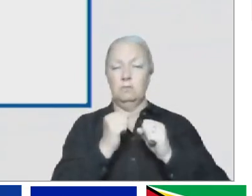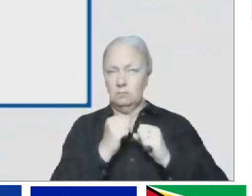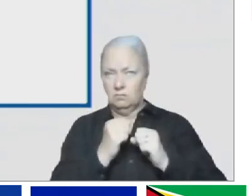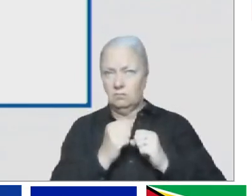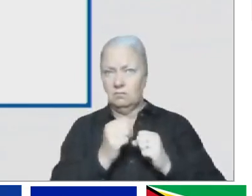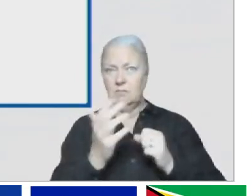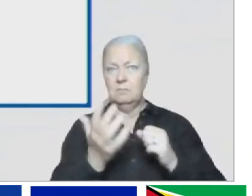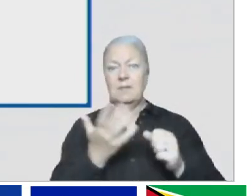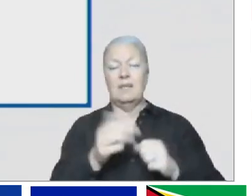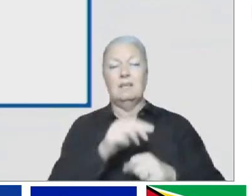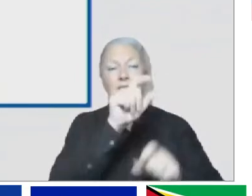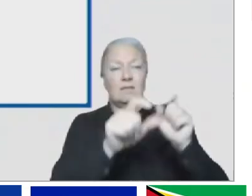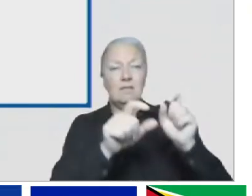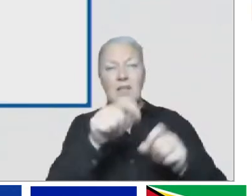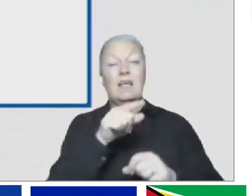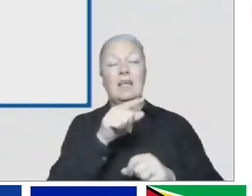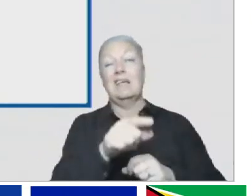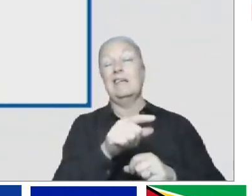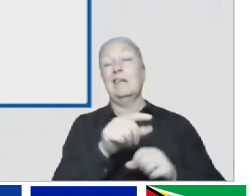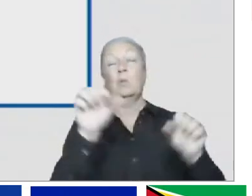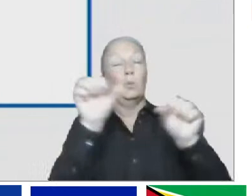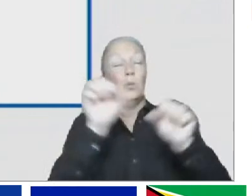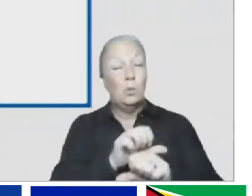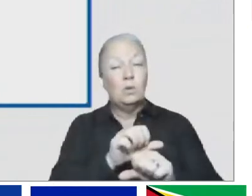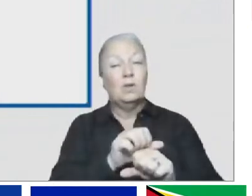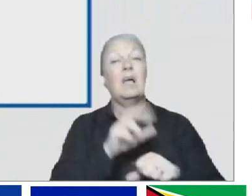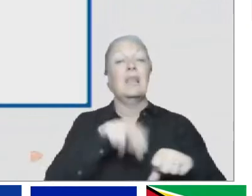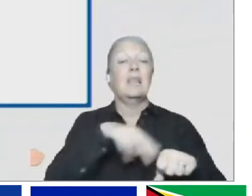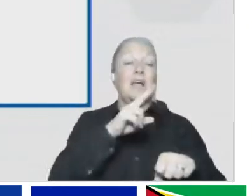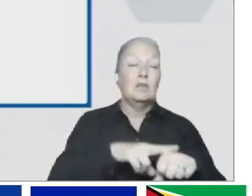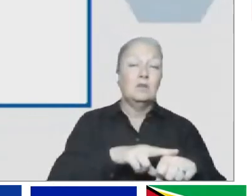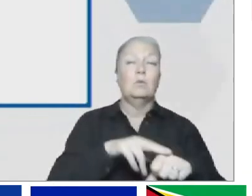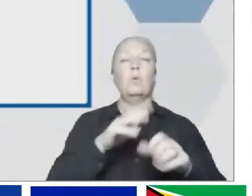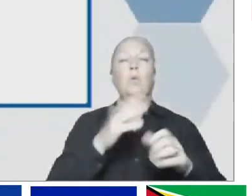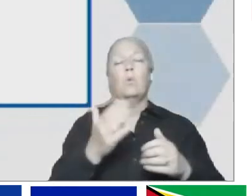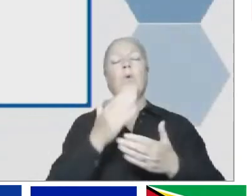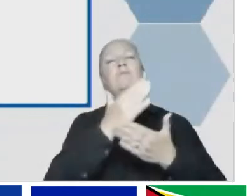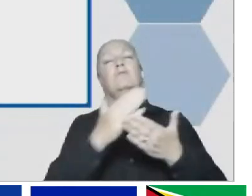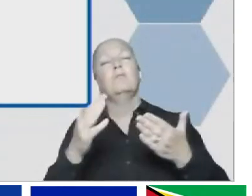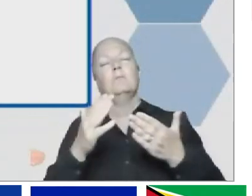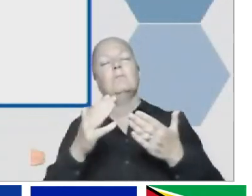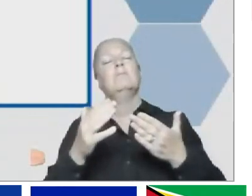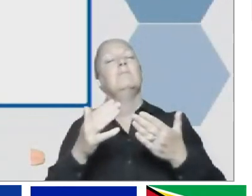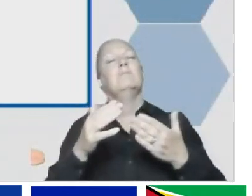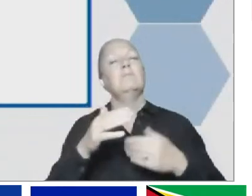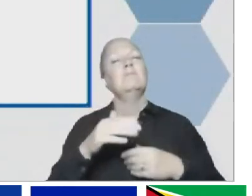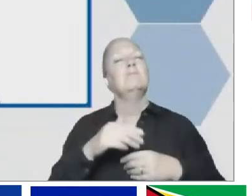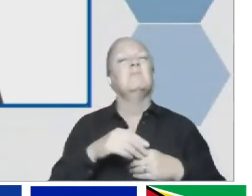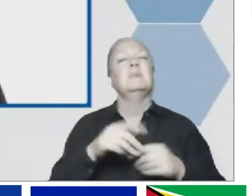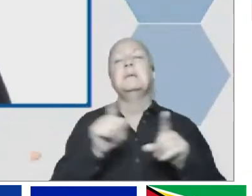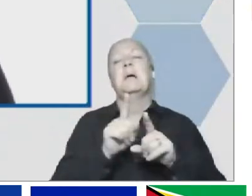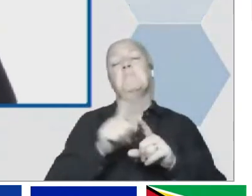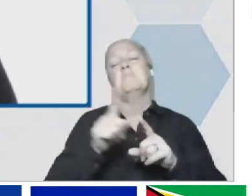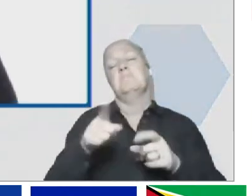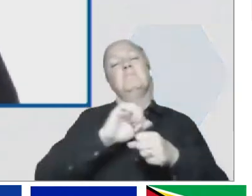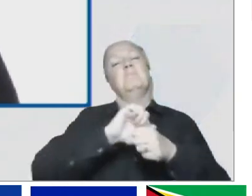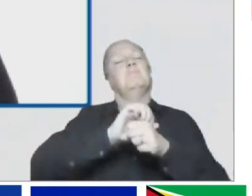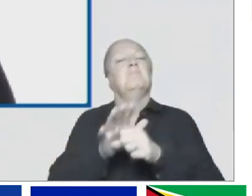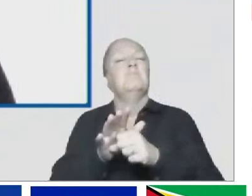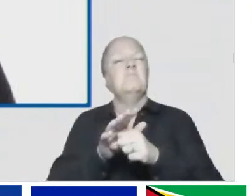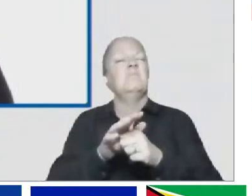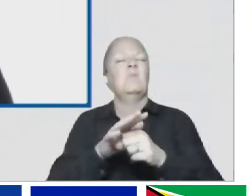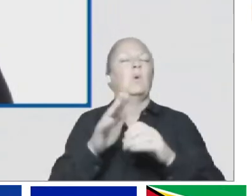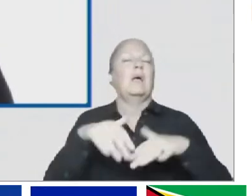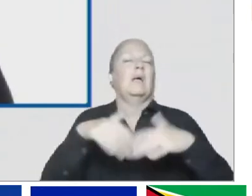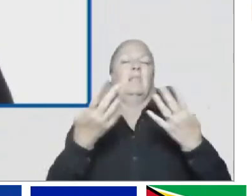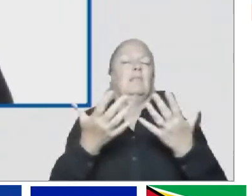of national or subnational crises, including pandemics. A number of interventions were facilitated under